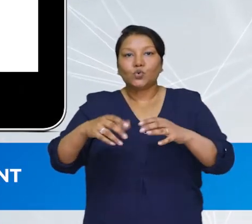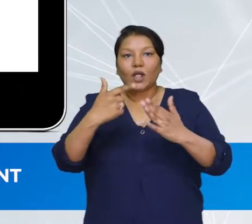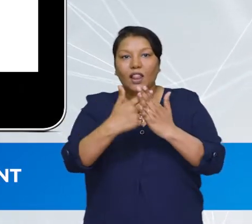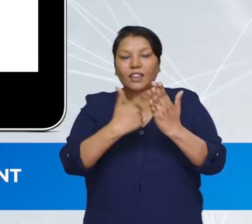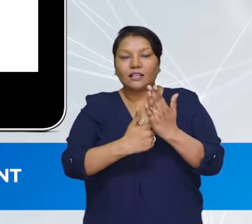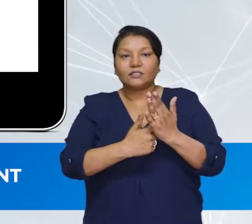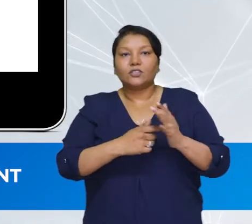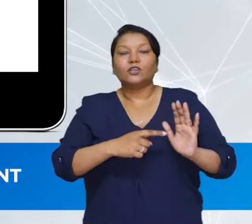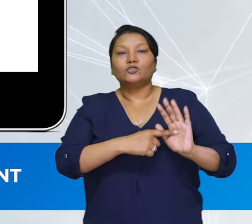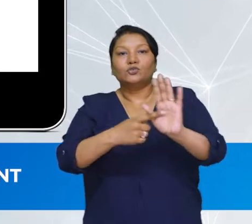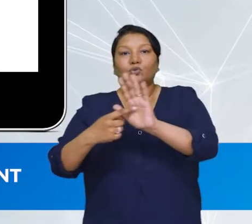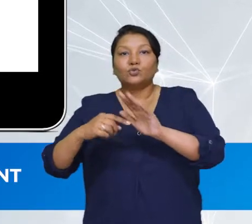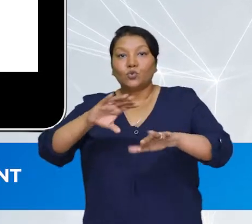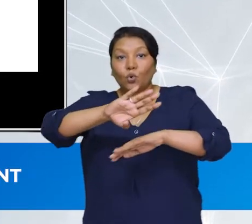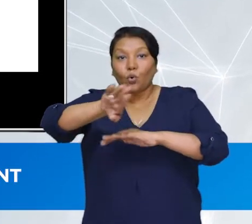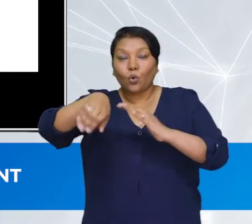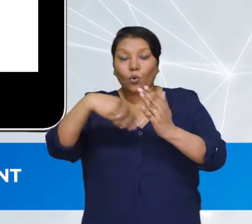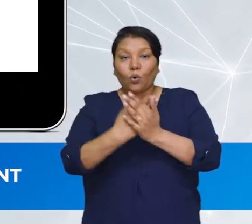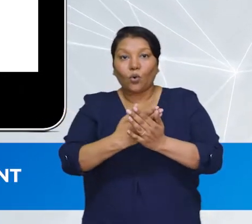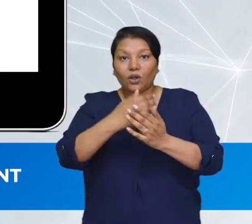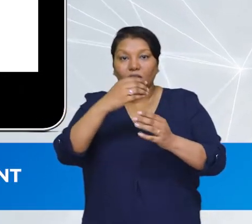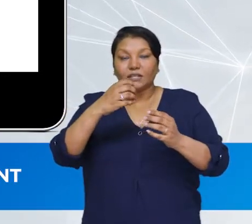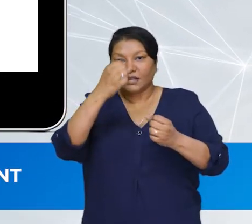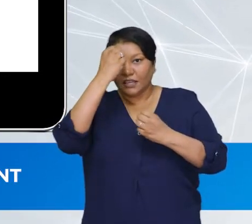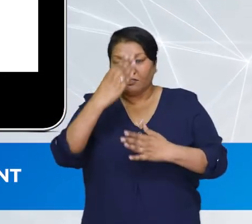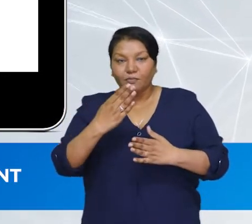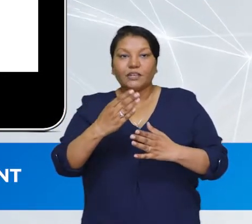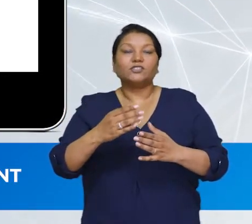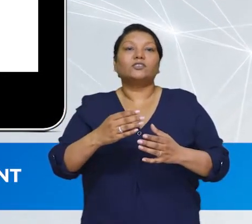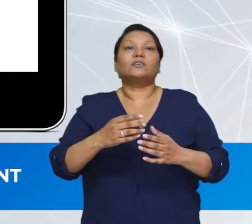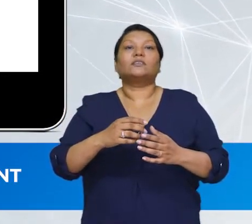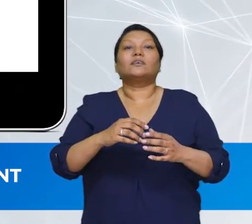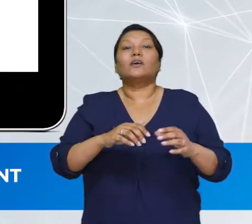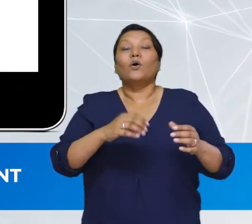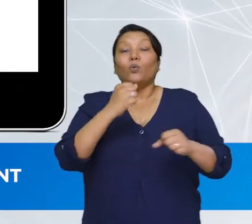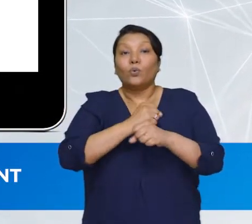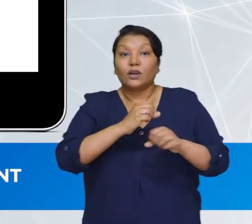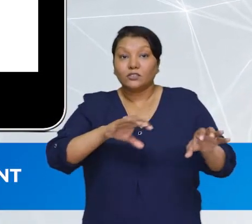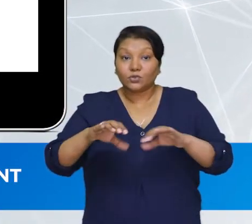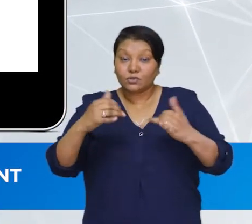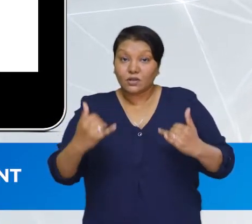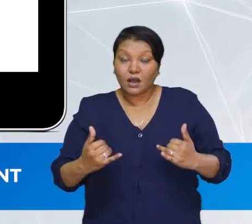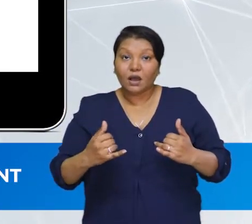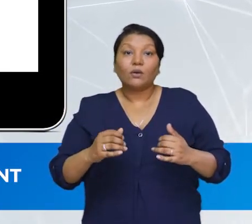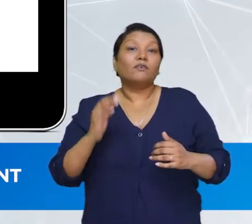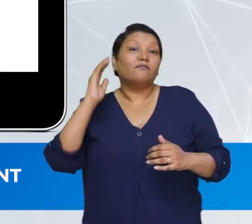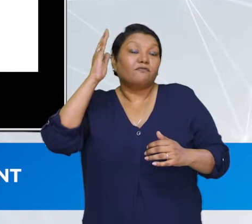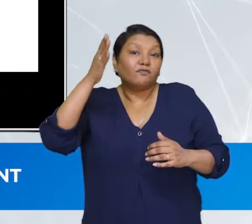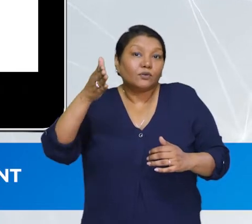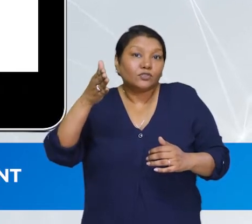pending work that has not been submitted, and assignments you have completed.